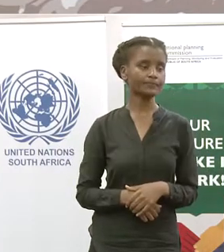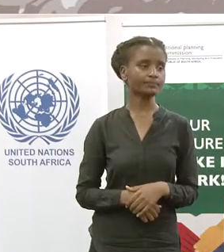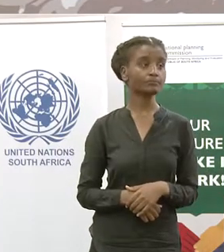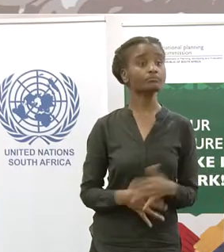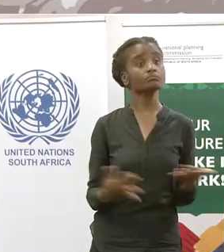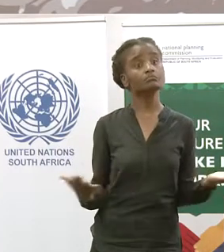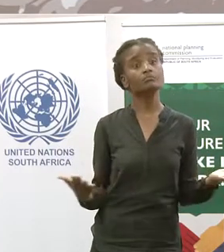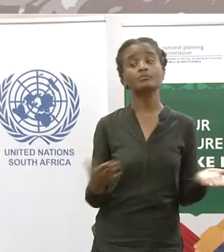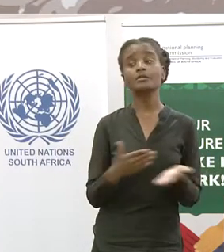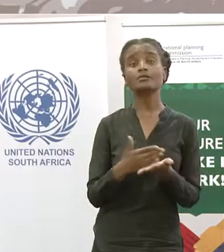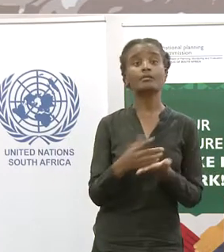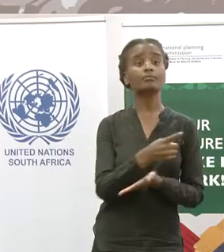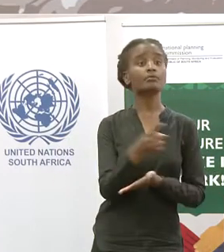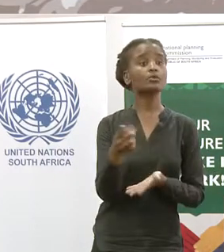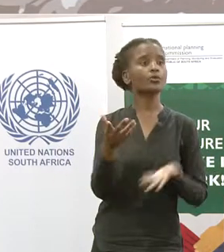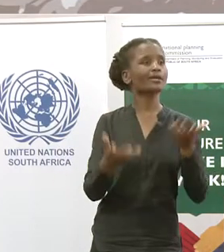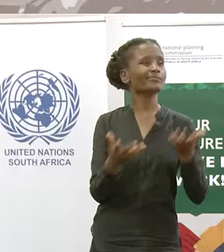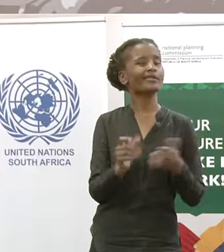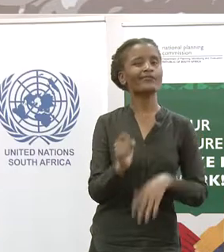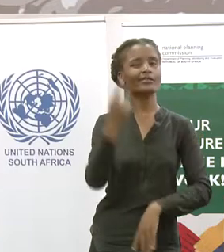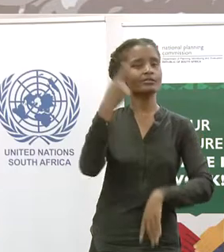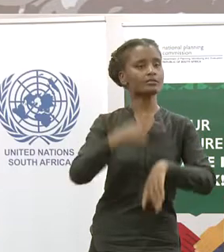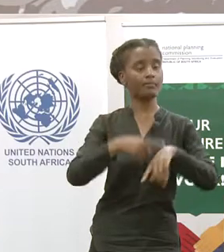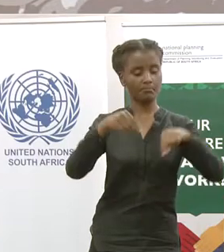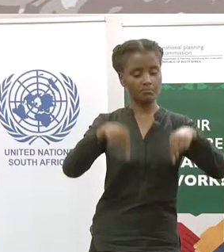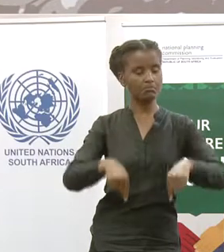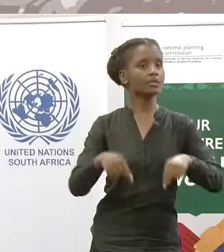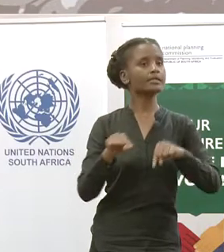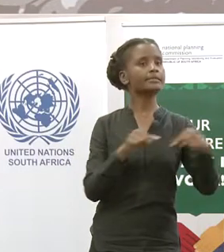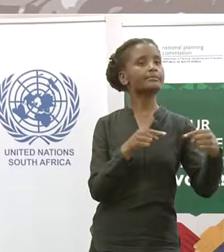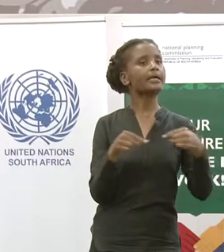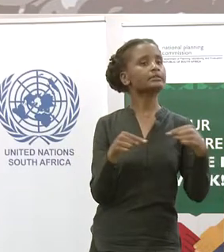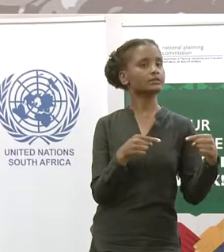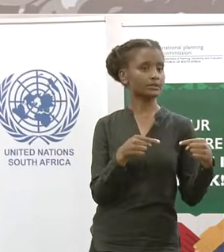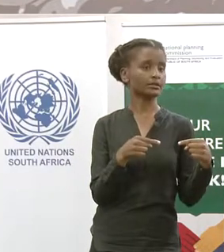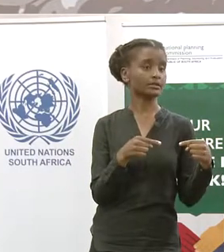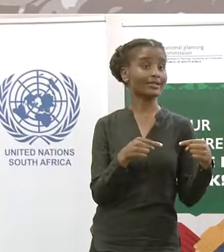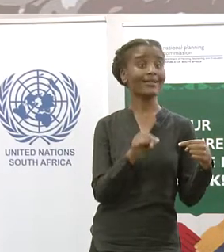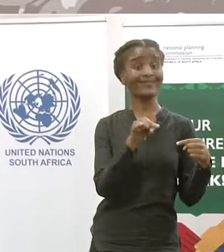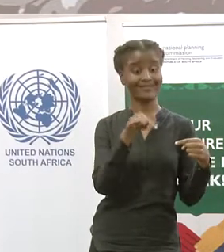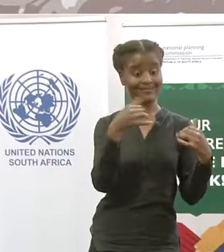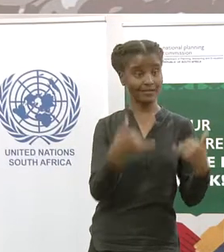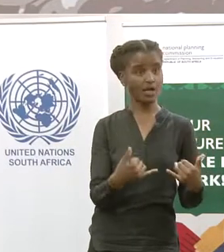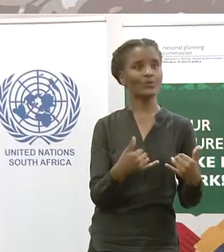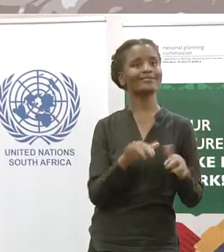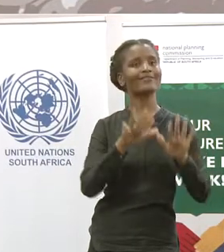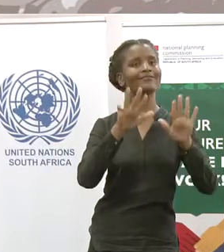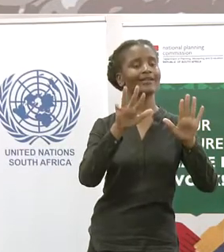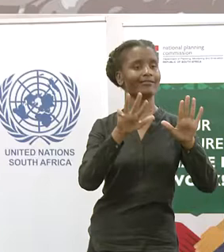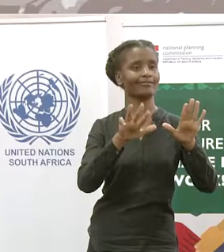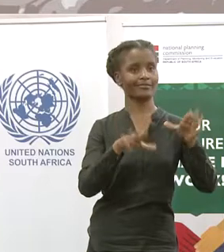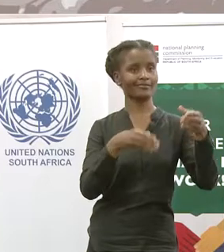who are attending the first debate of the series, this is the 9th debate of the OR Tambo debate